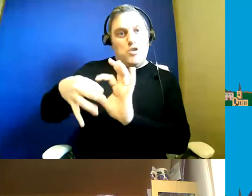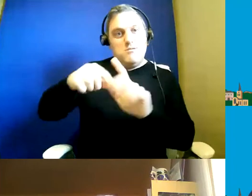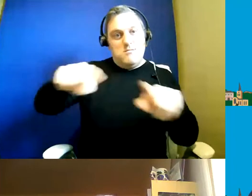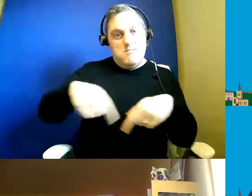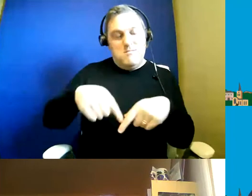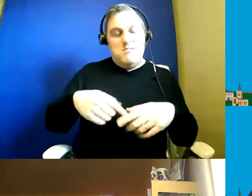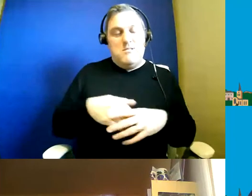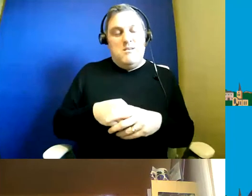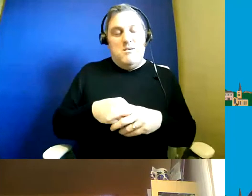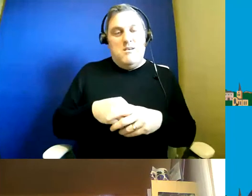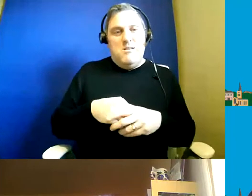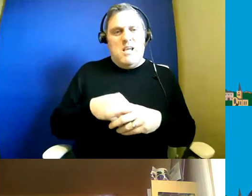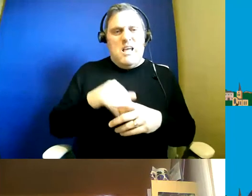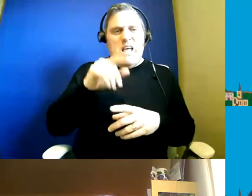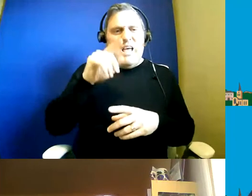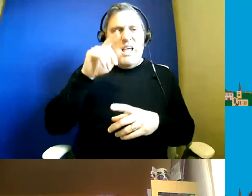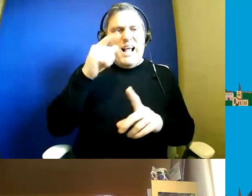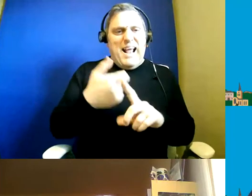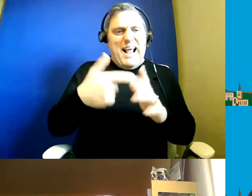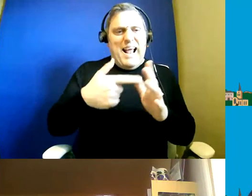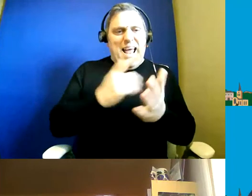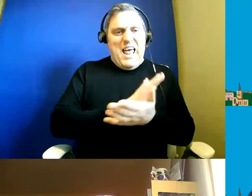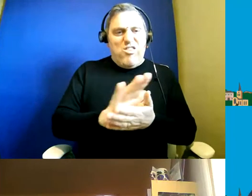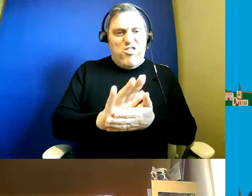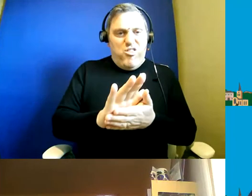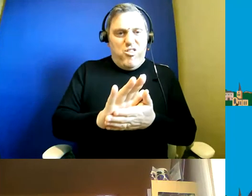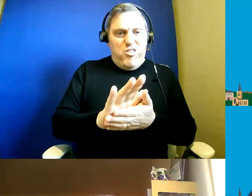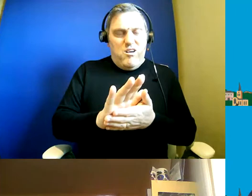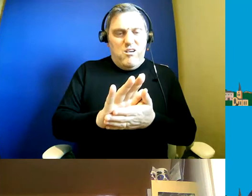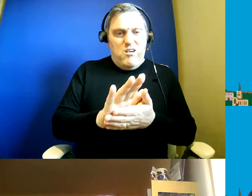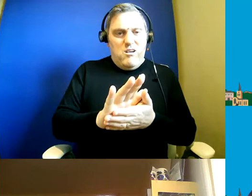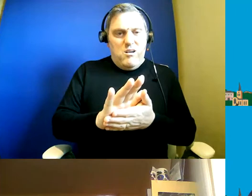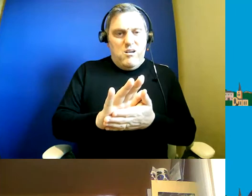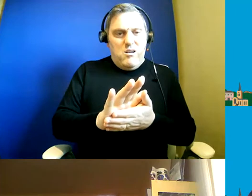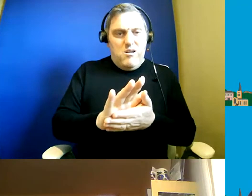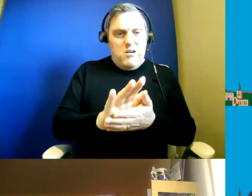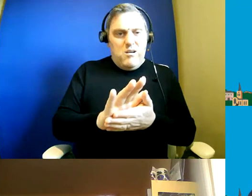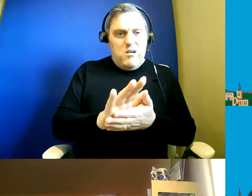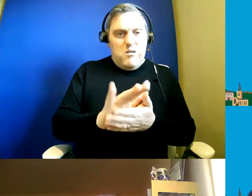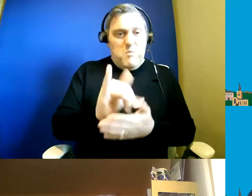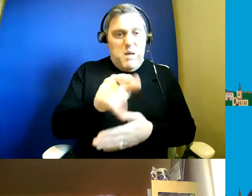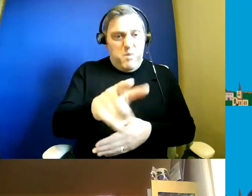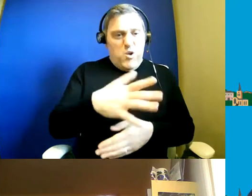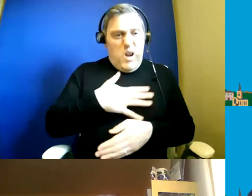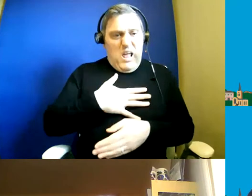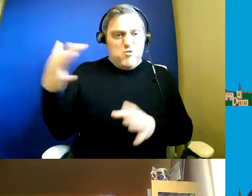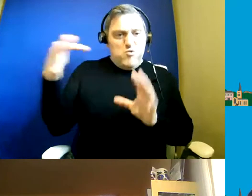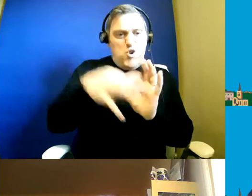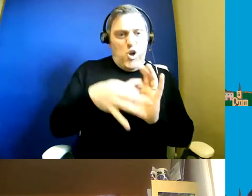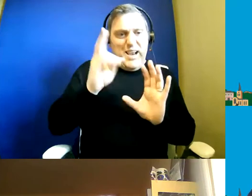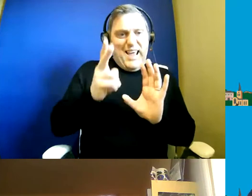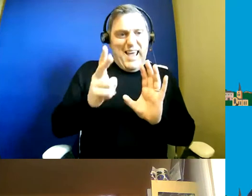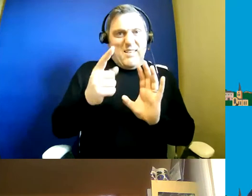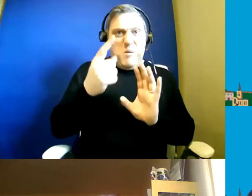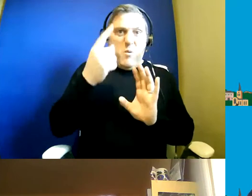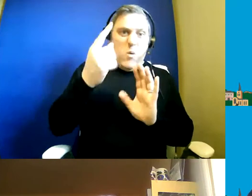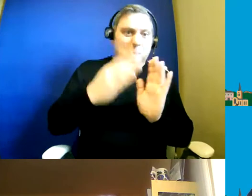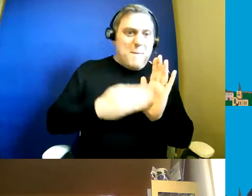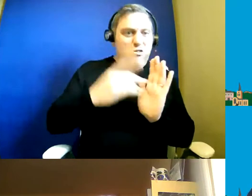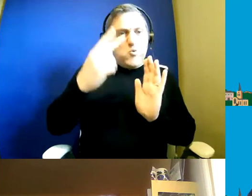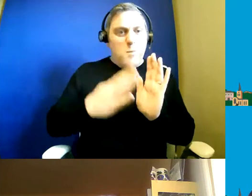today. Kath, I think we've already discussed that you might quite like to come back in a couple of months or 3 months